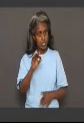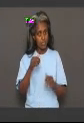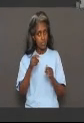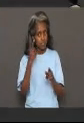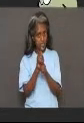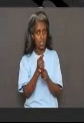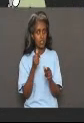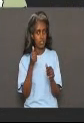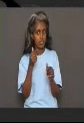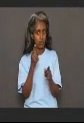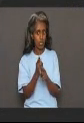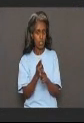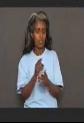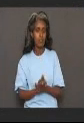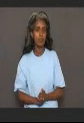away.